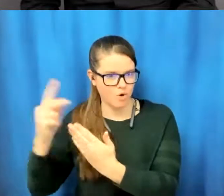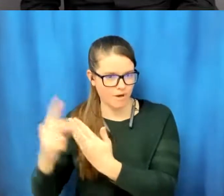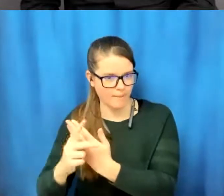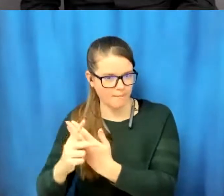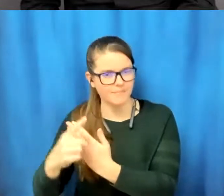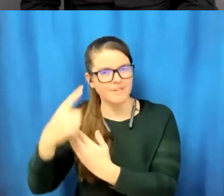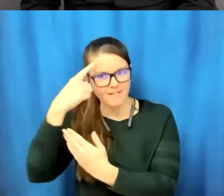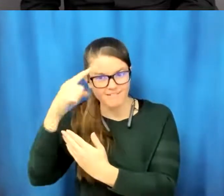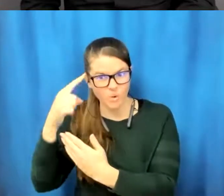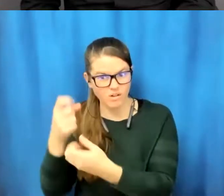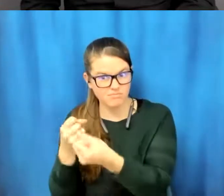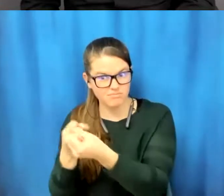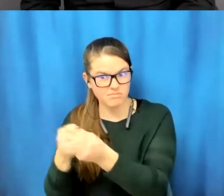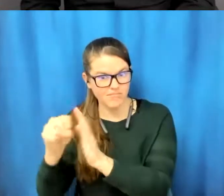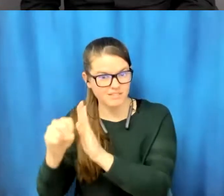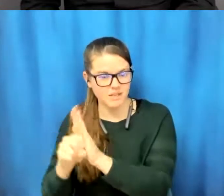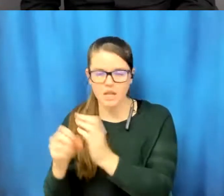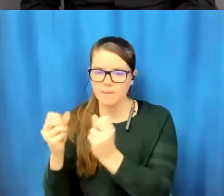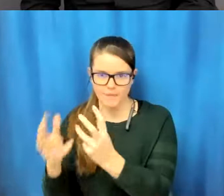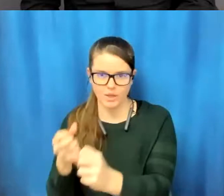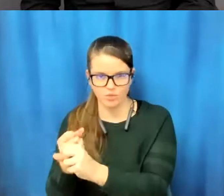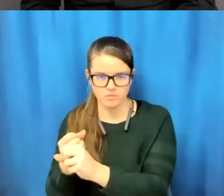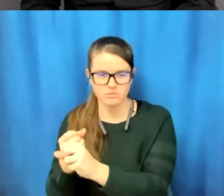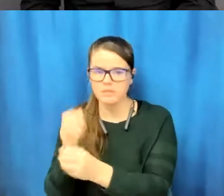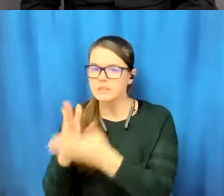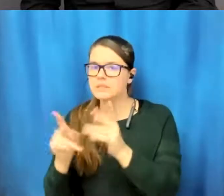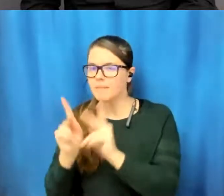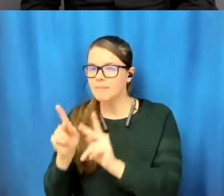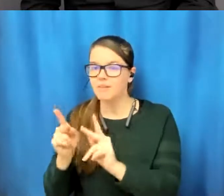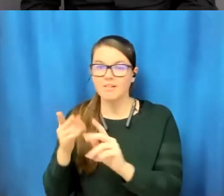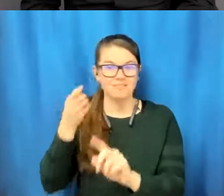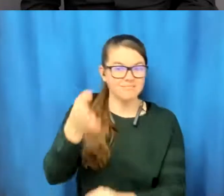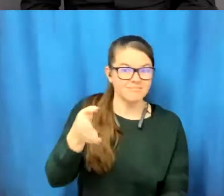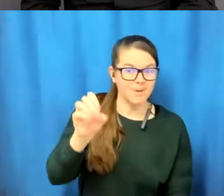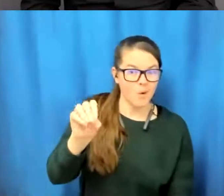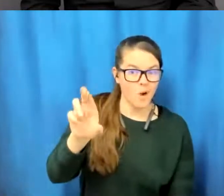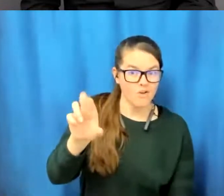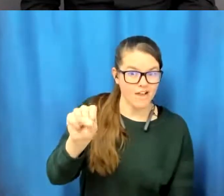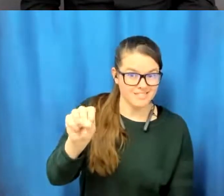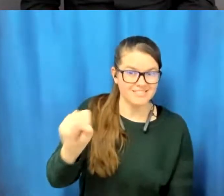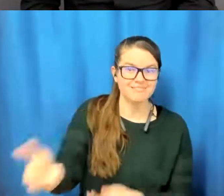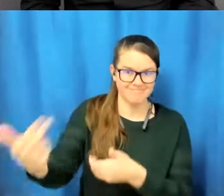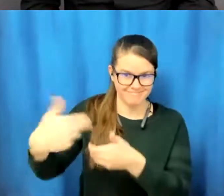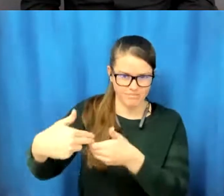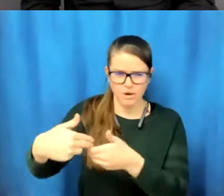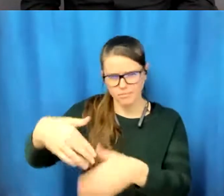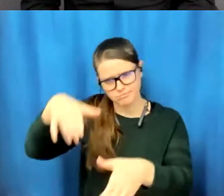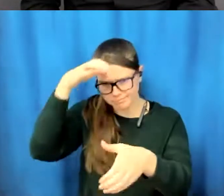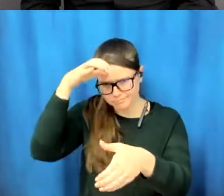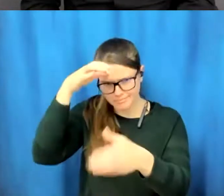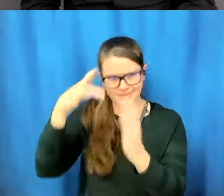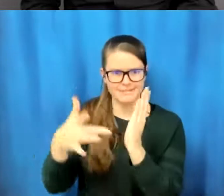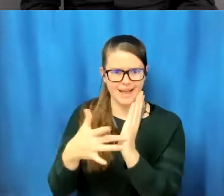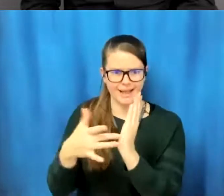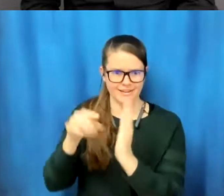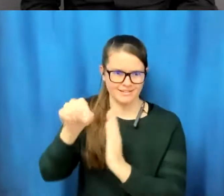for many, many years. And then there's some people there at ORS on that committee who know a lot about tech.